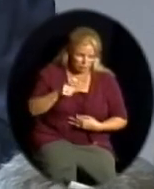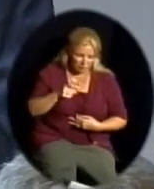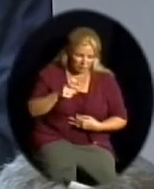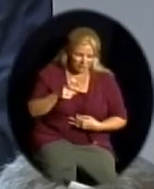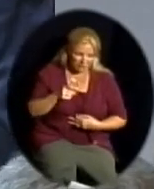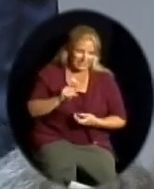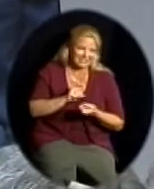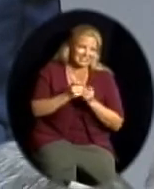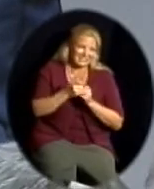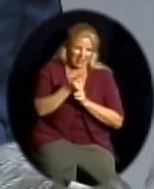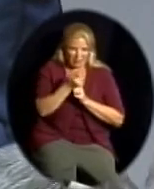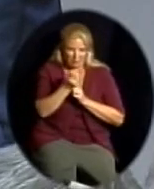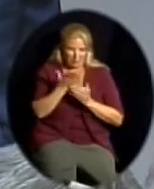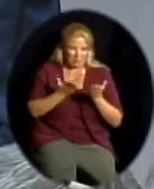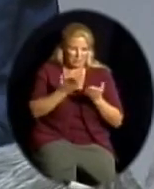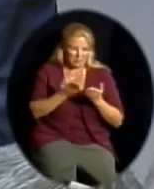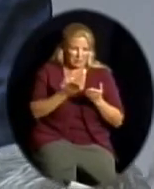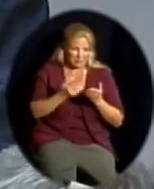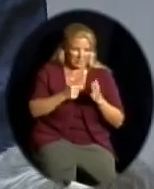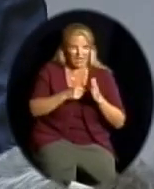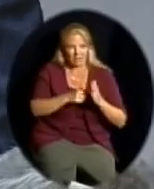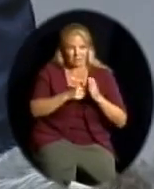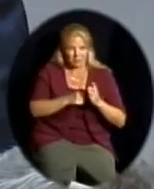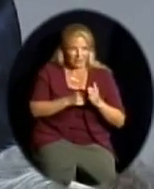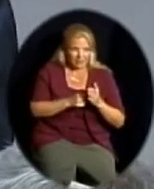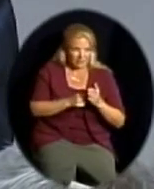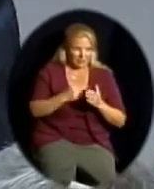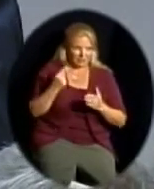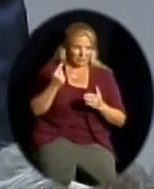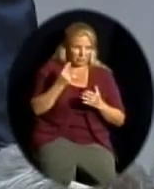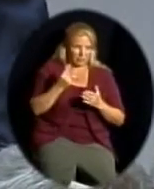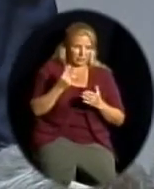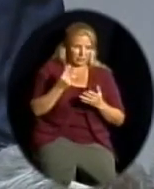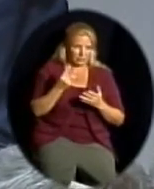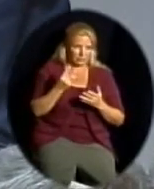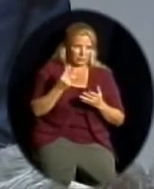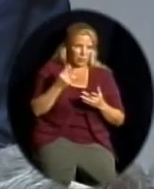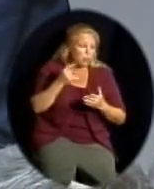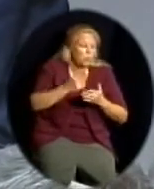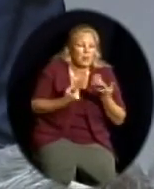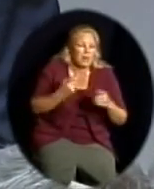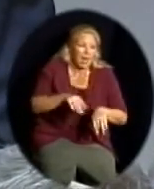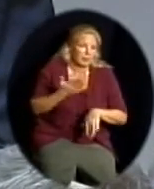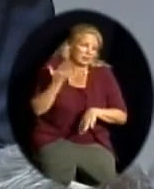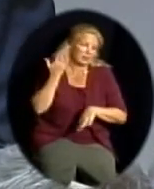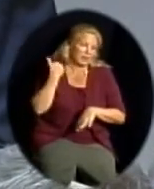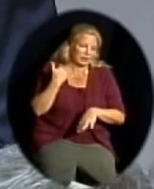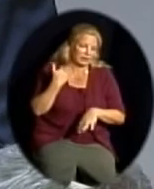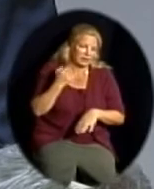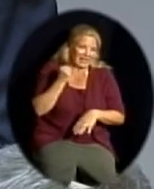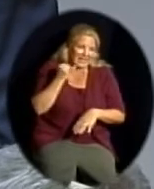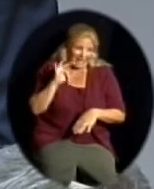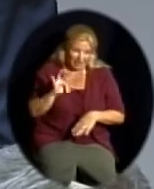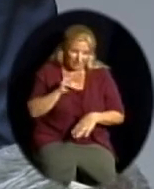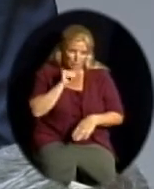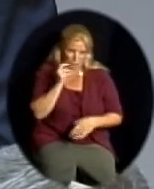what it would have been that year if the special ed was not included there. Exactly right. And I can do that